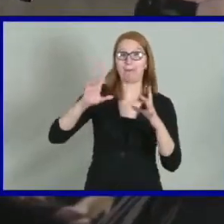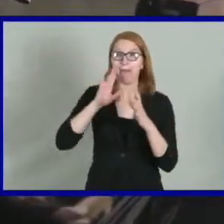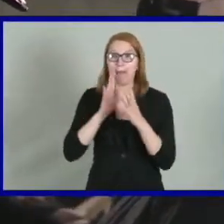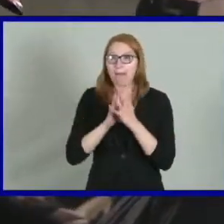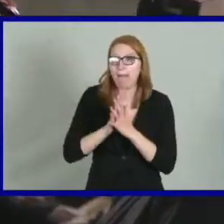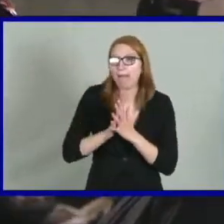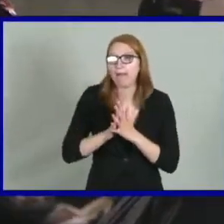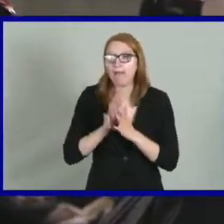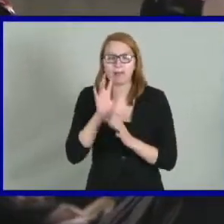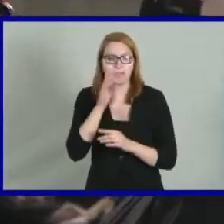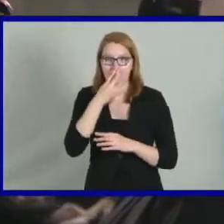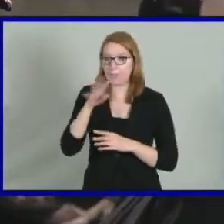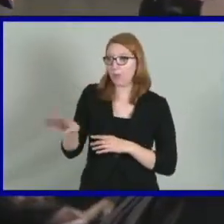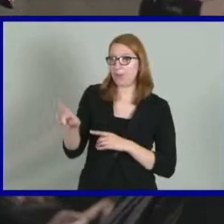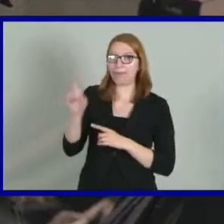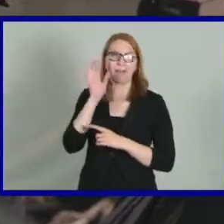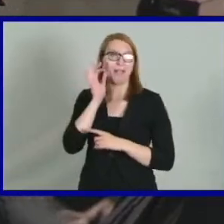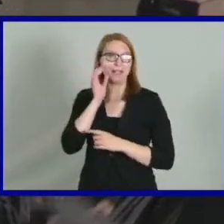them whatsoever.